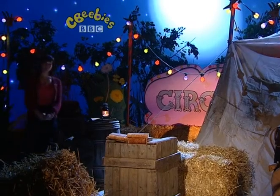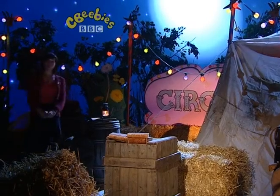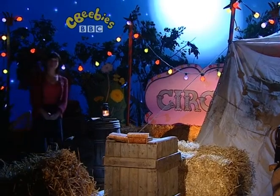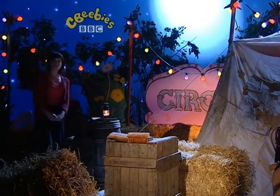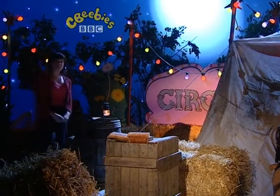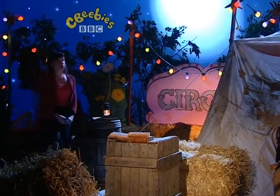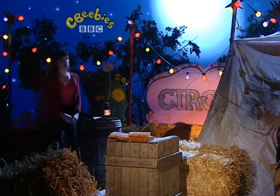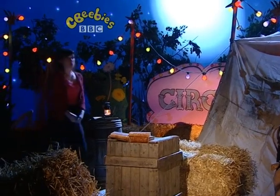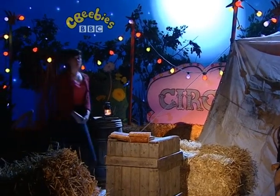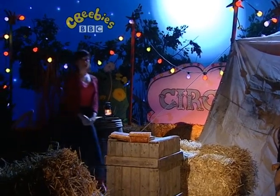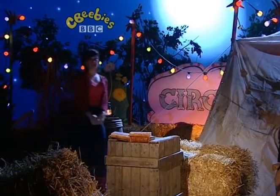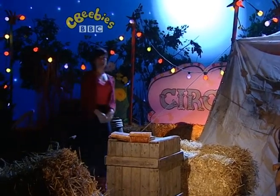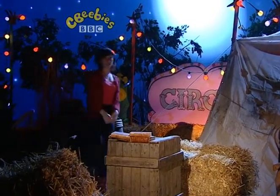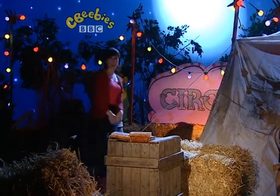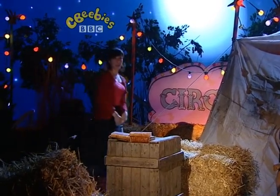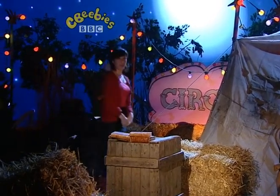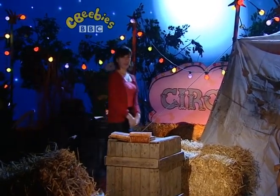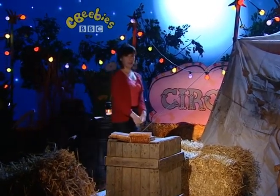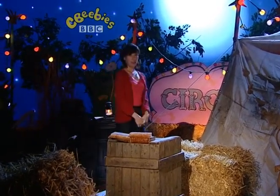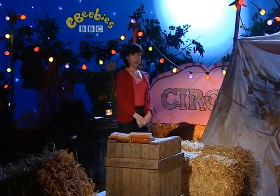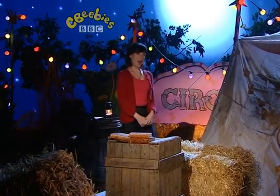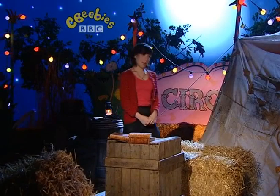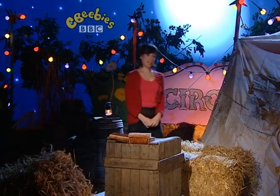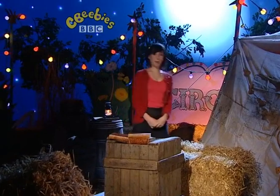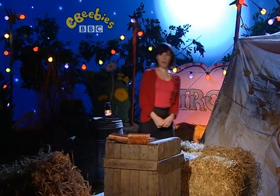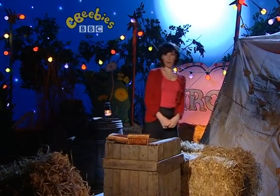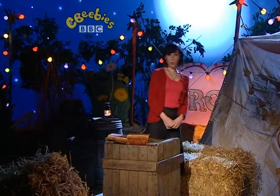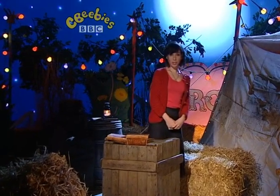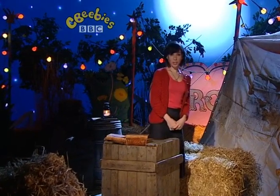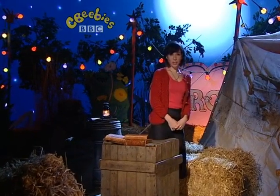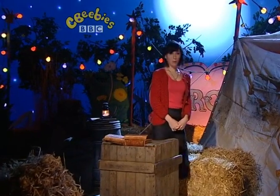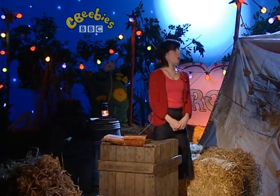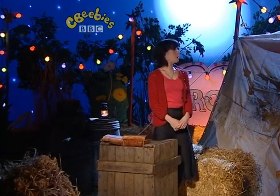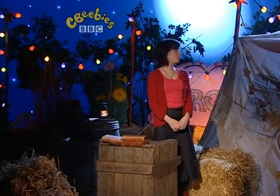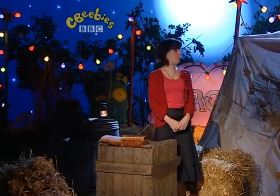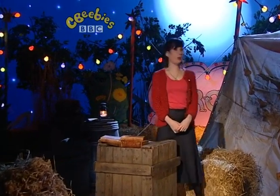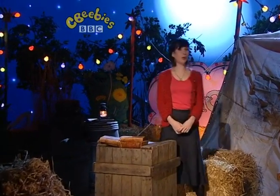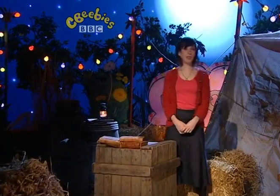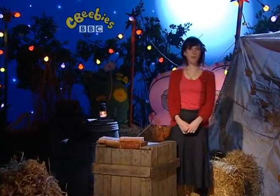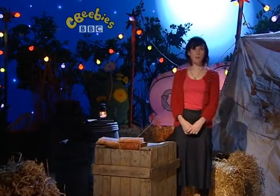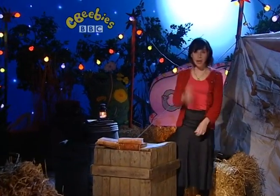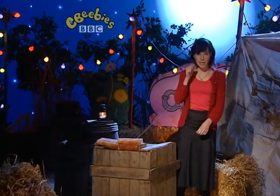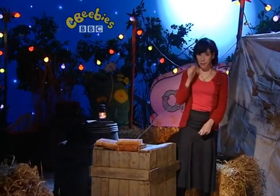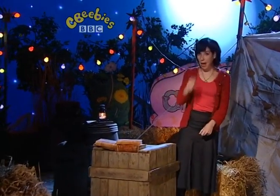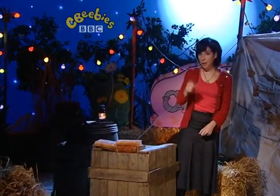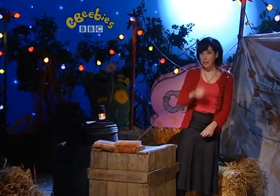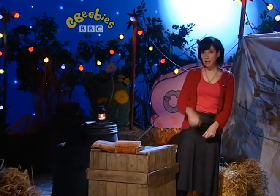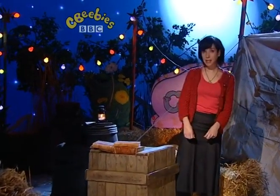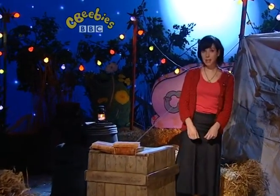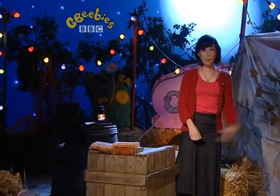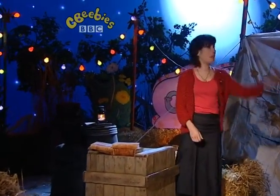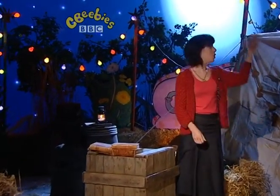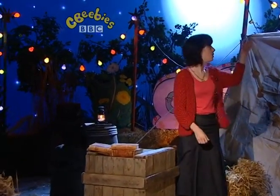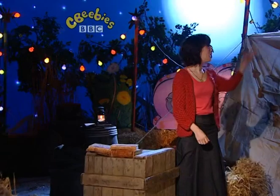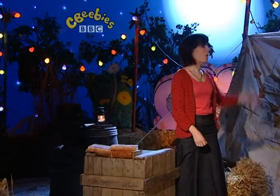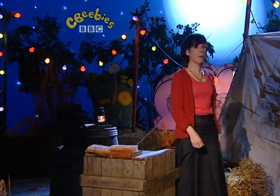There was always much to do when the circus came to town. The hen had to be fed and watered, ropes to be pulled, pegs to be hammered in,